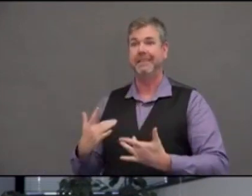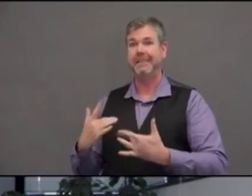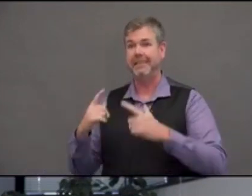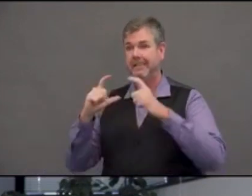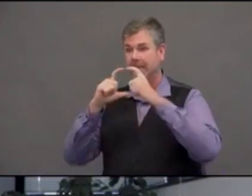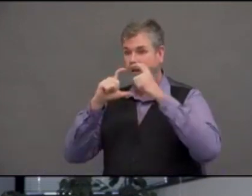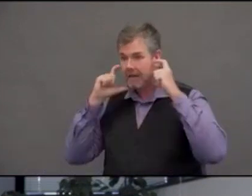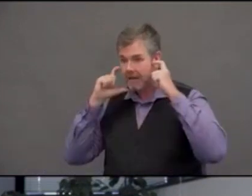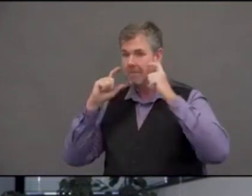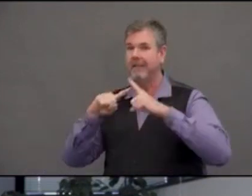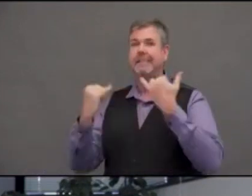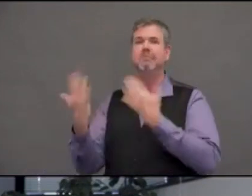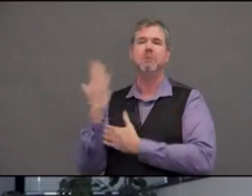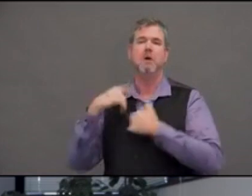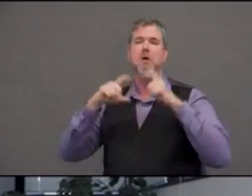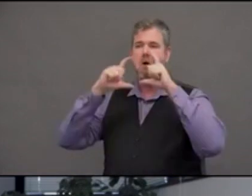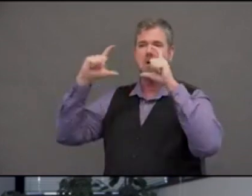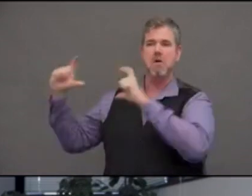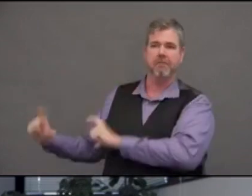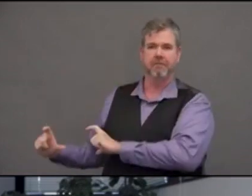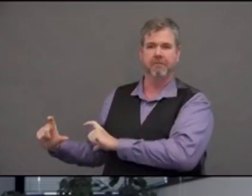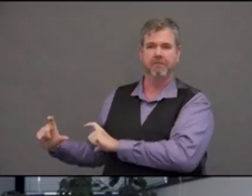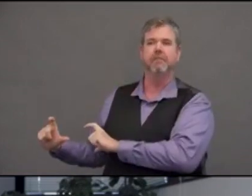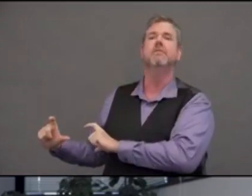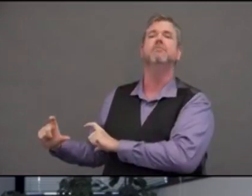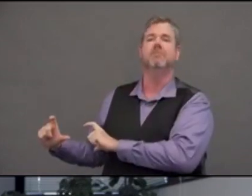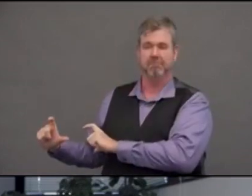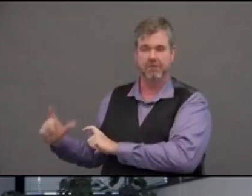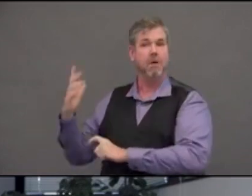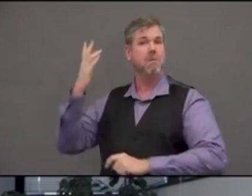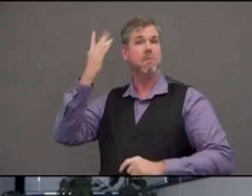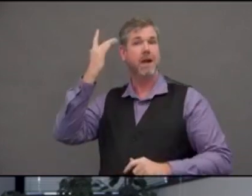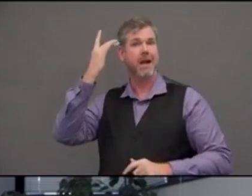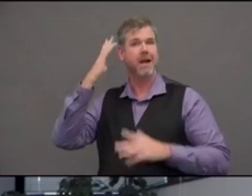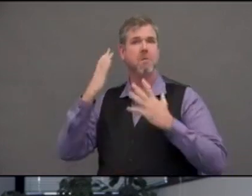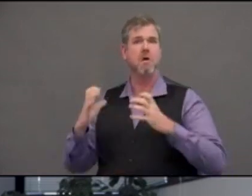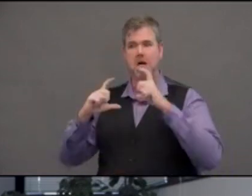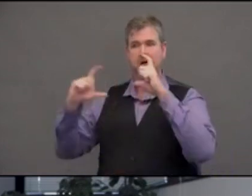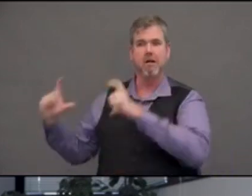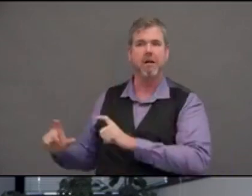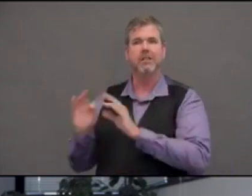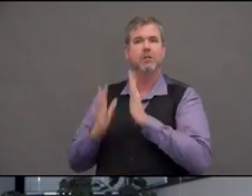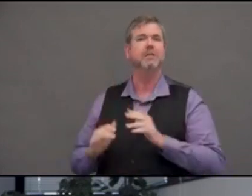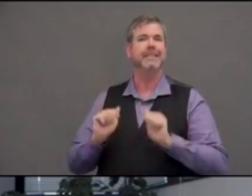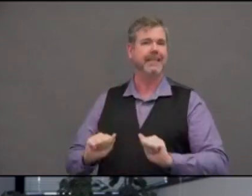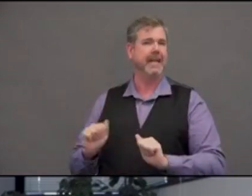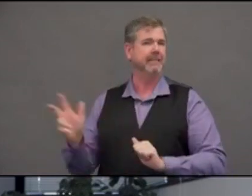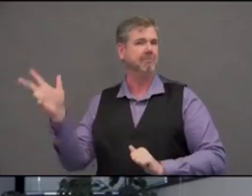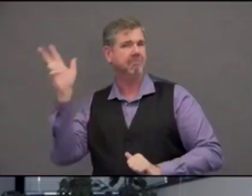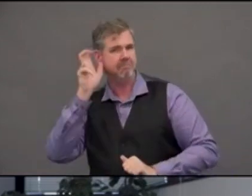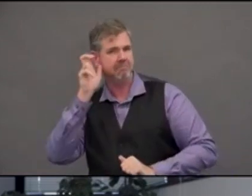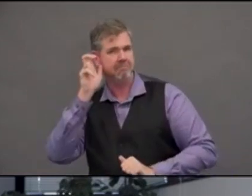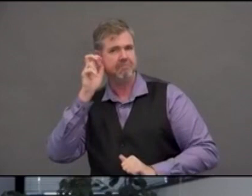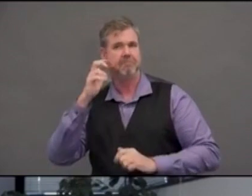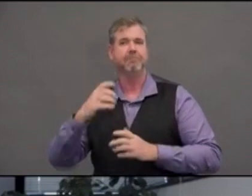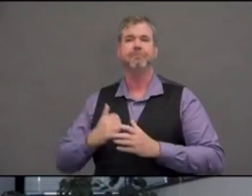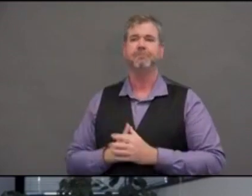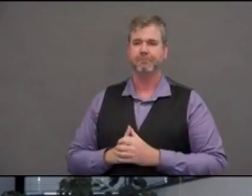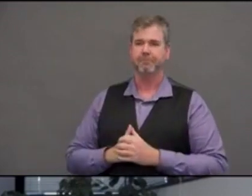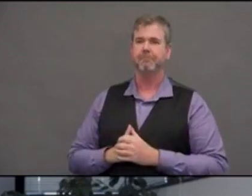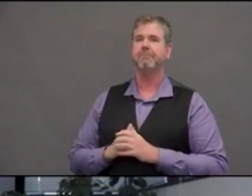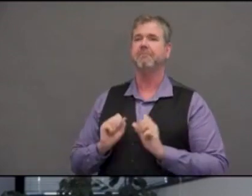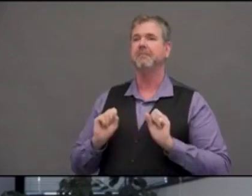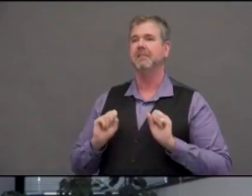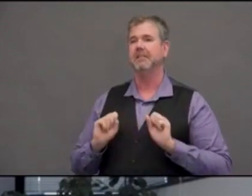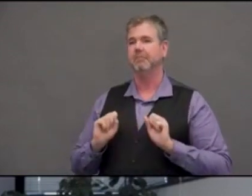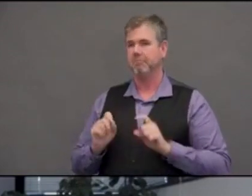our ASL interpreters to be able to hear us better as well. But we have been wearing them and we are continuing to maintain social distance in all the work that we do